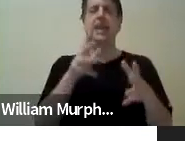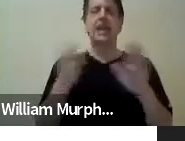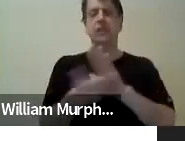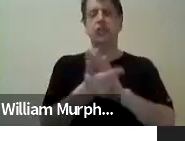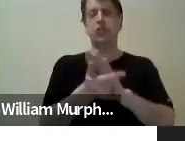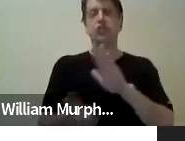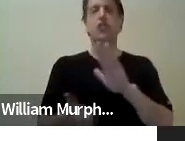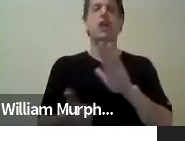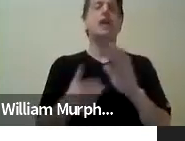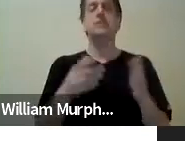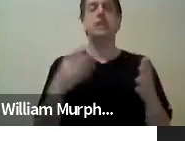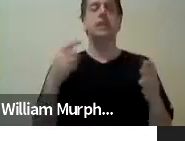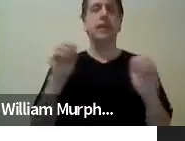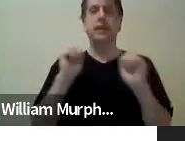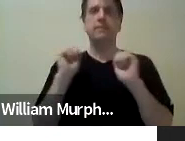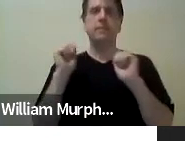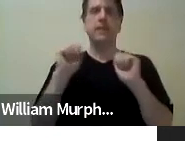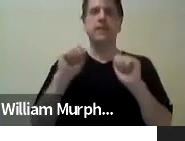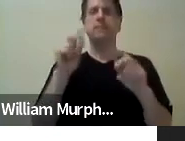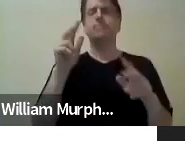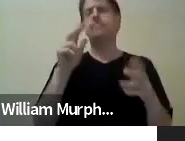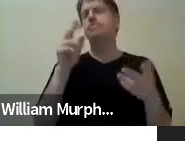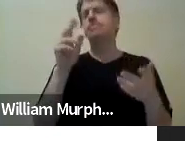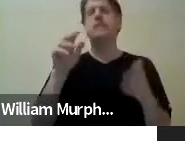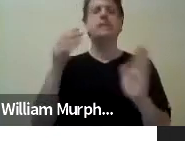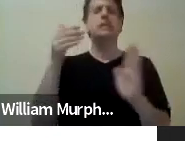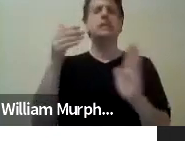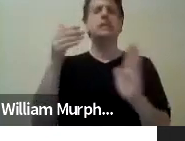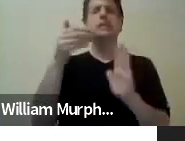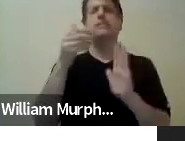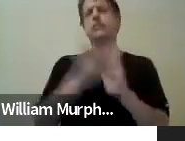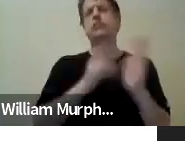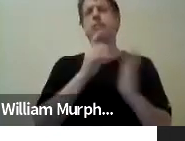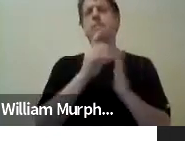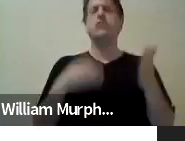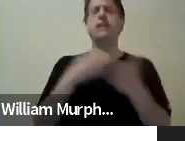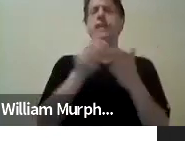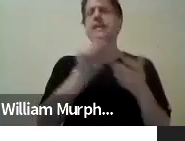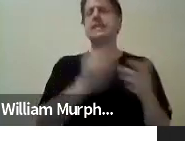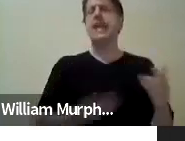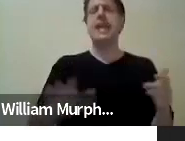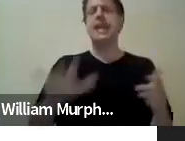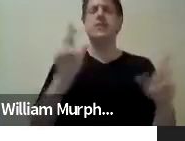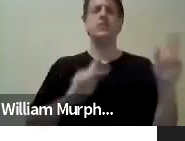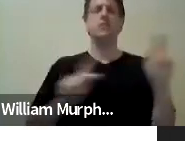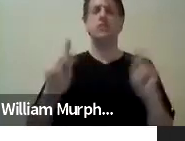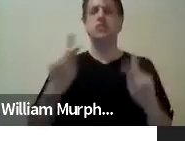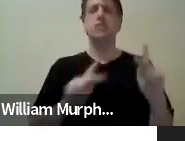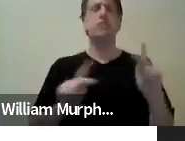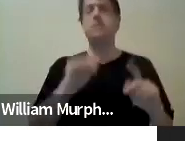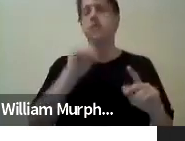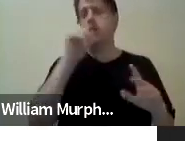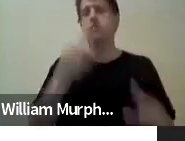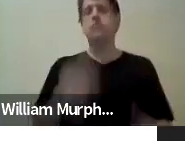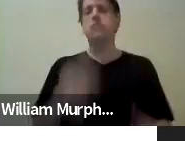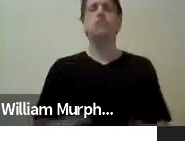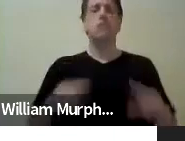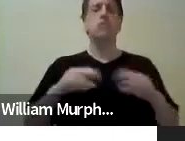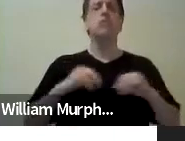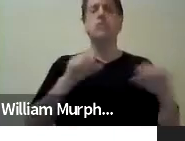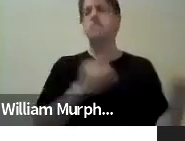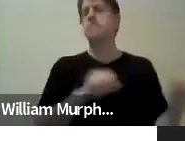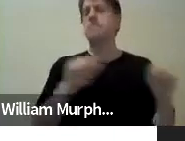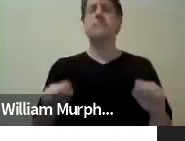we've seen recently against people of Asian descent. And absolutely in the housing space, we will do all that we can to combat